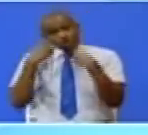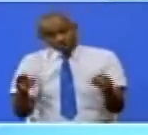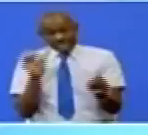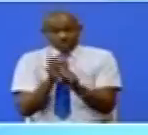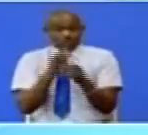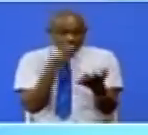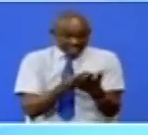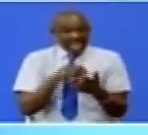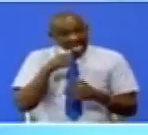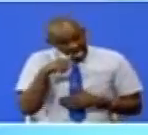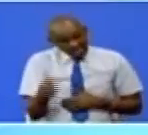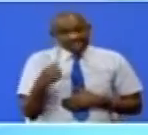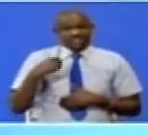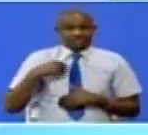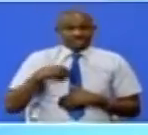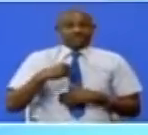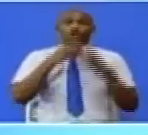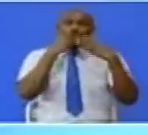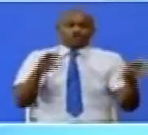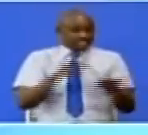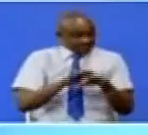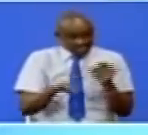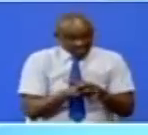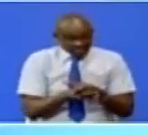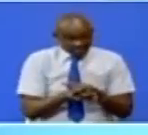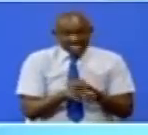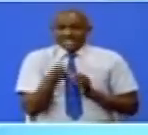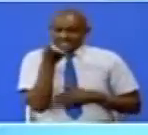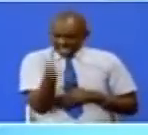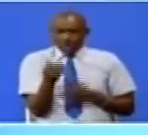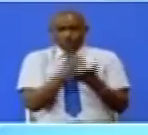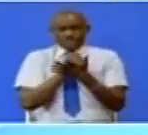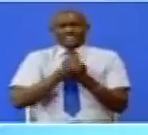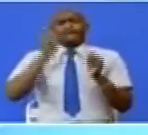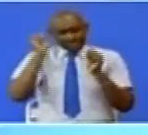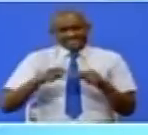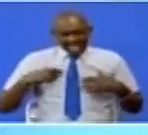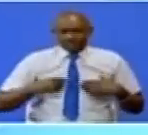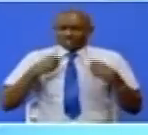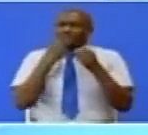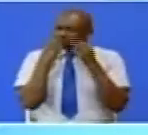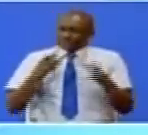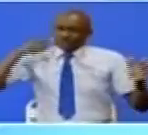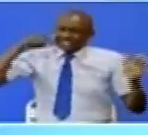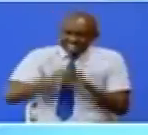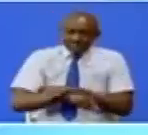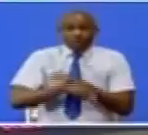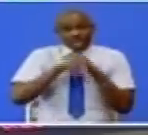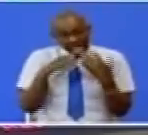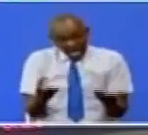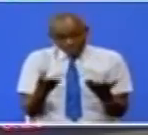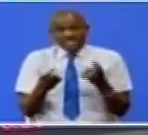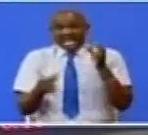while others have ended up in receivership. According to ISPAC, auditors will be giving a detailed report of